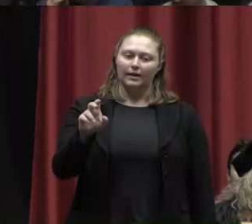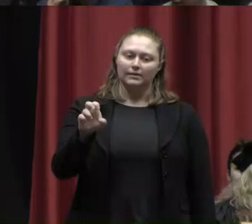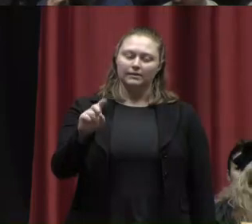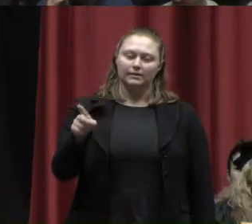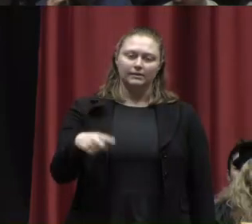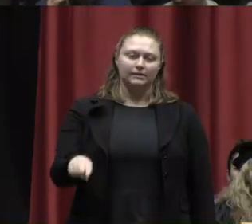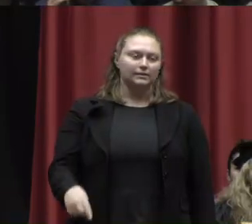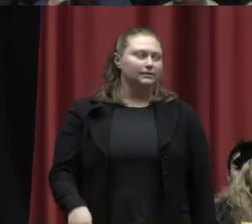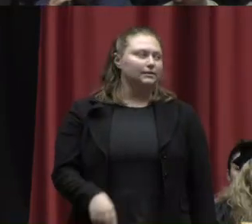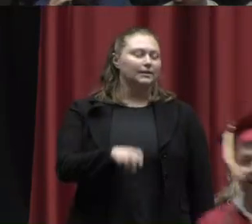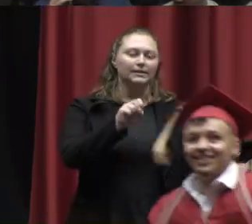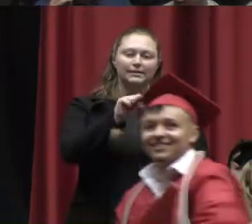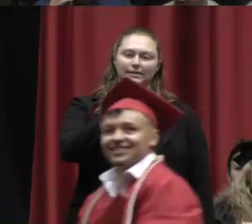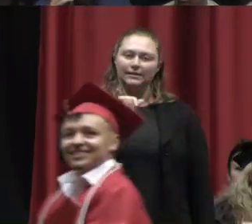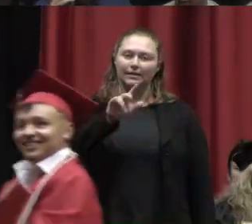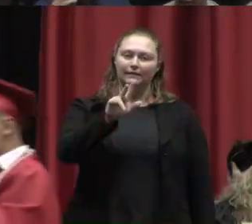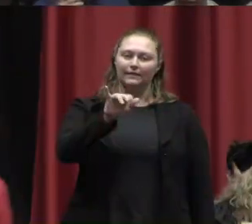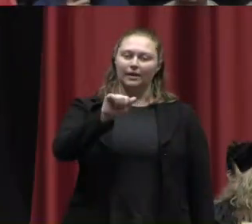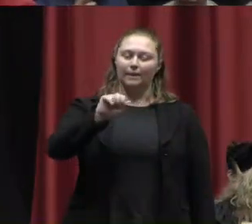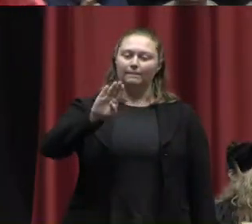Samuel Bush.